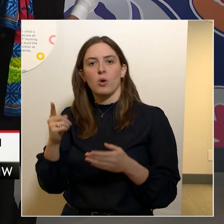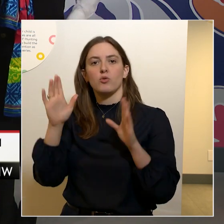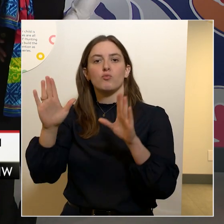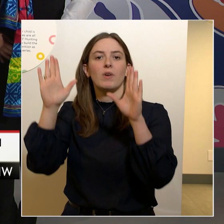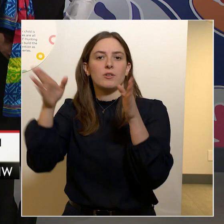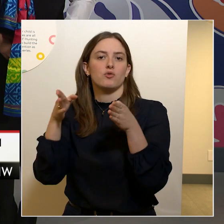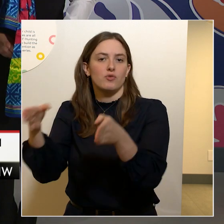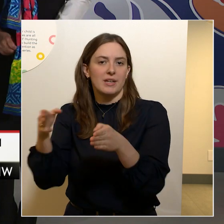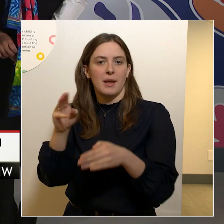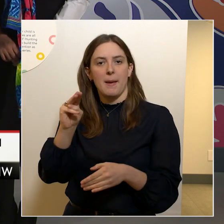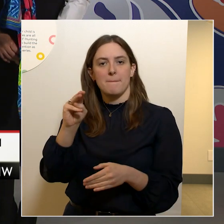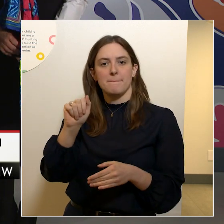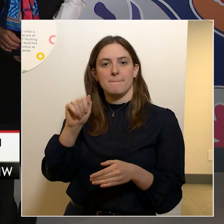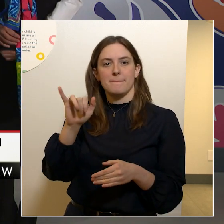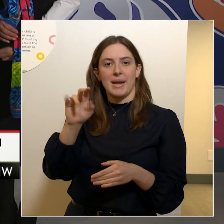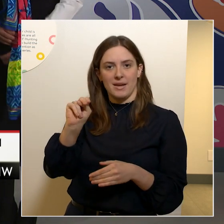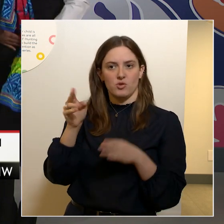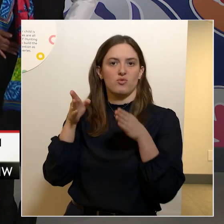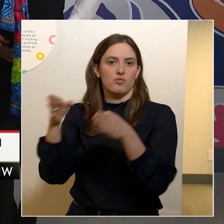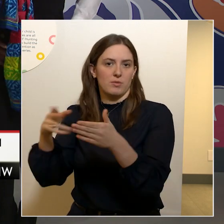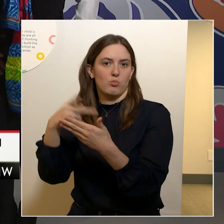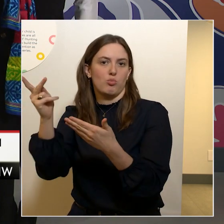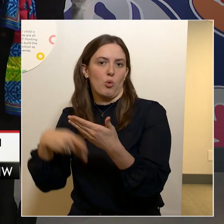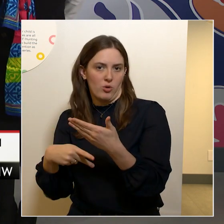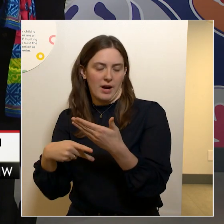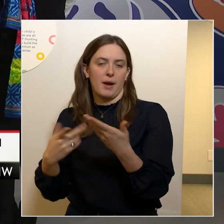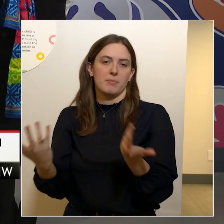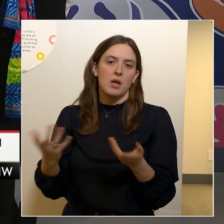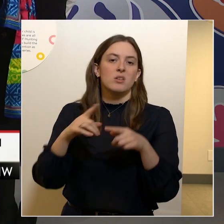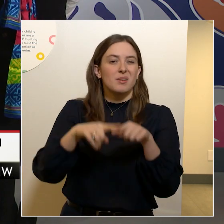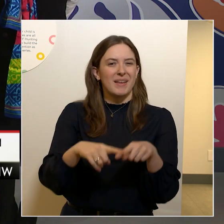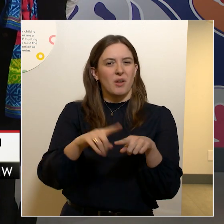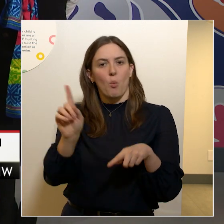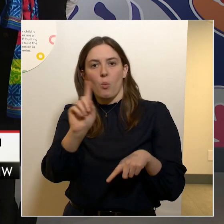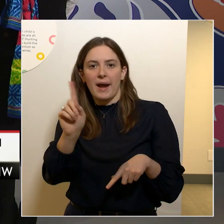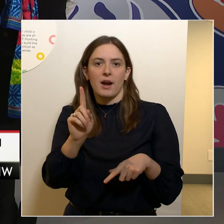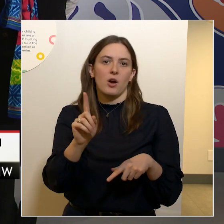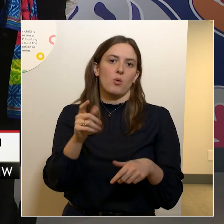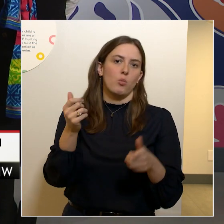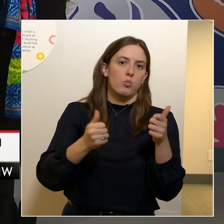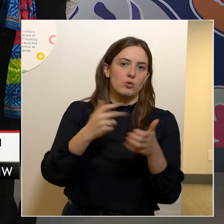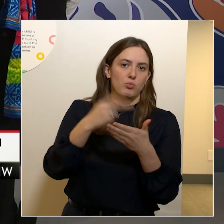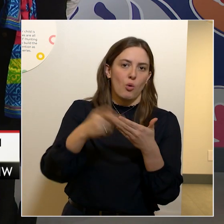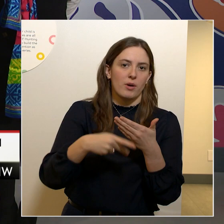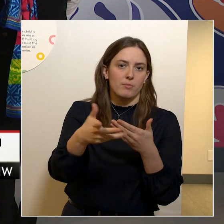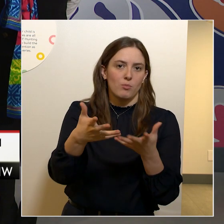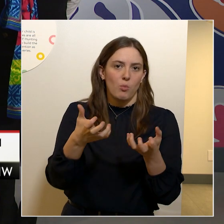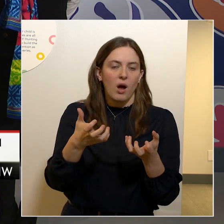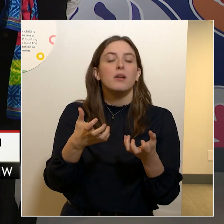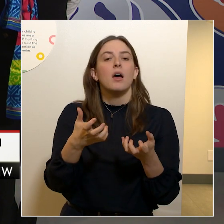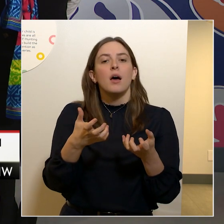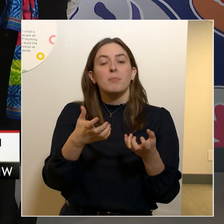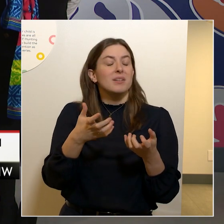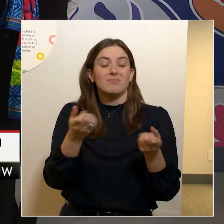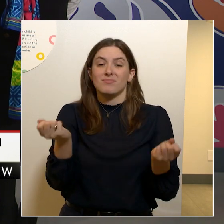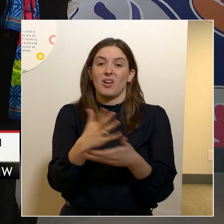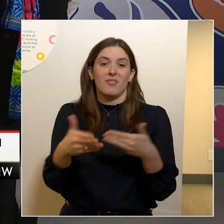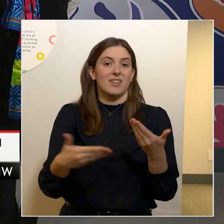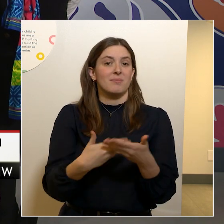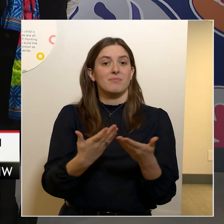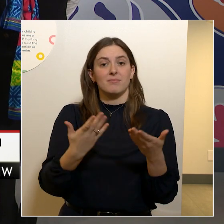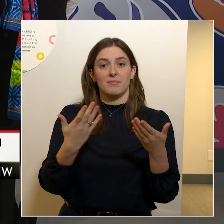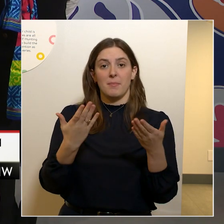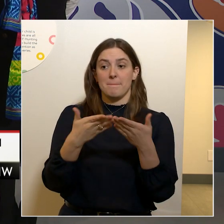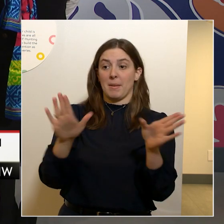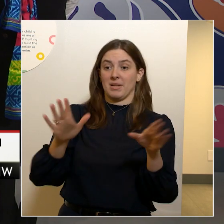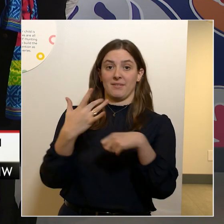streets, so reaching into the neighborhoods. So it depends on which program it is, but all of that is publicly available, and I would